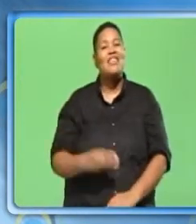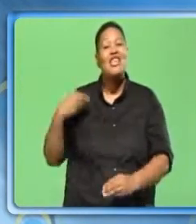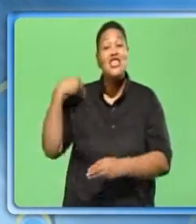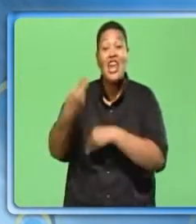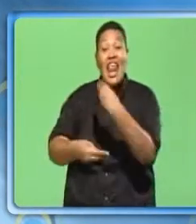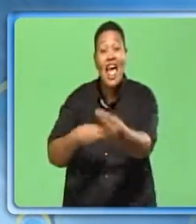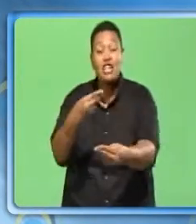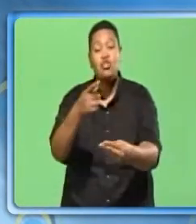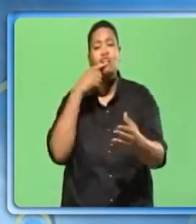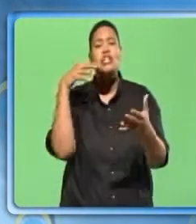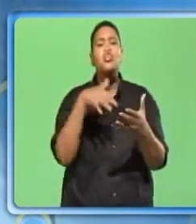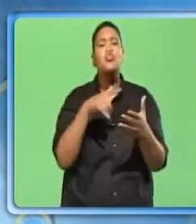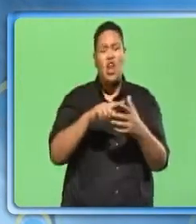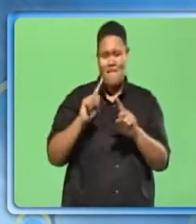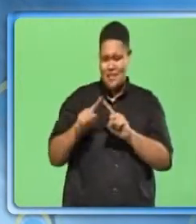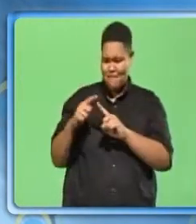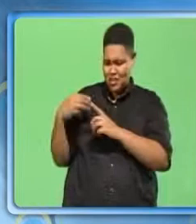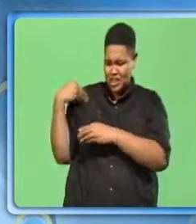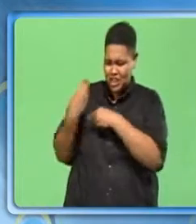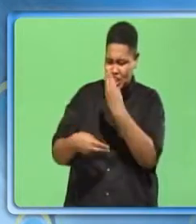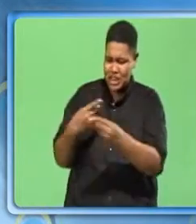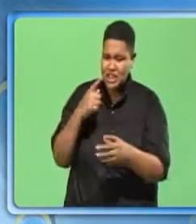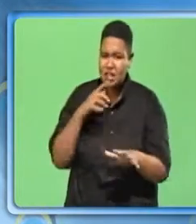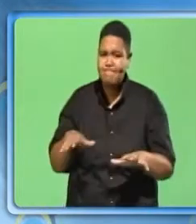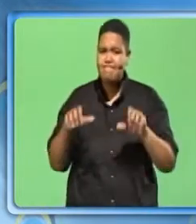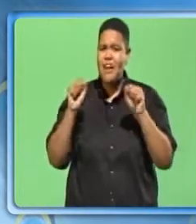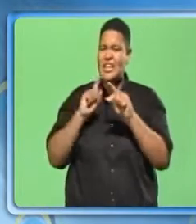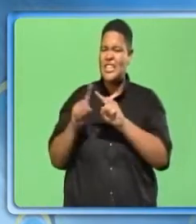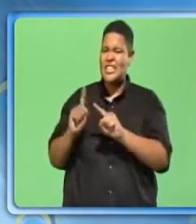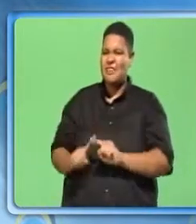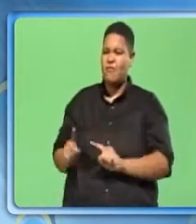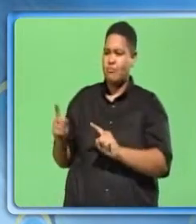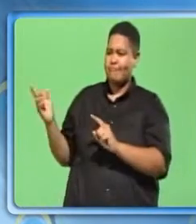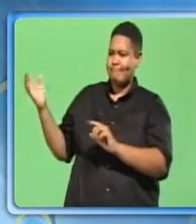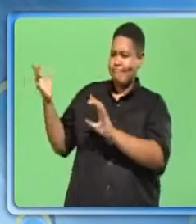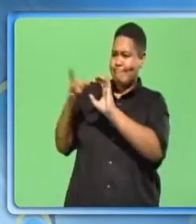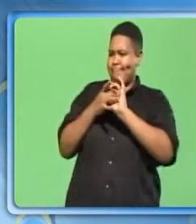Genetics is the study of genes and the inheritance of traits.